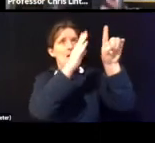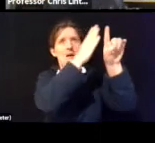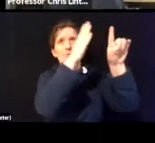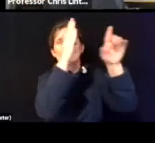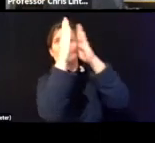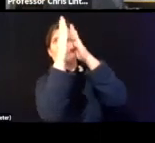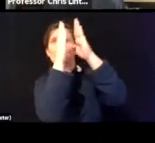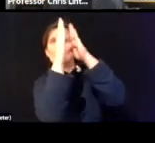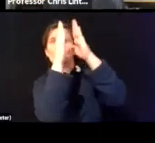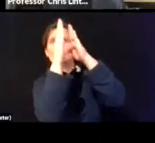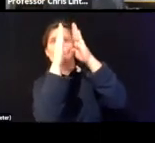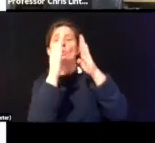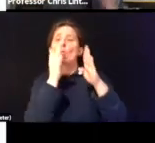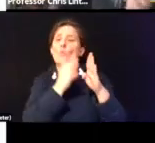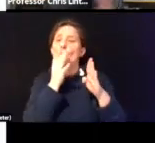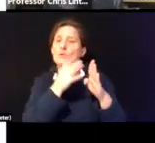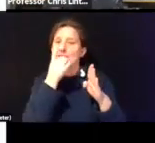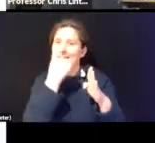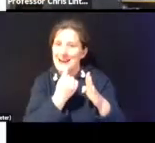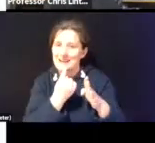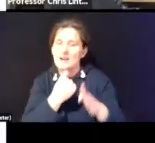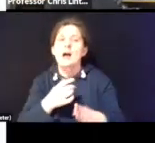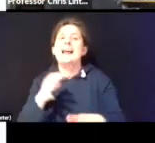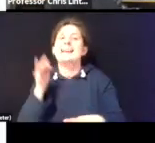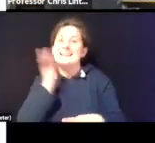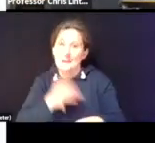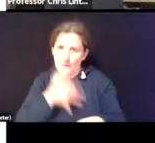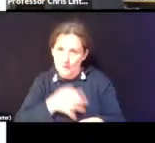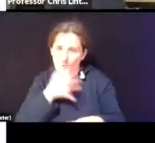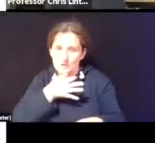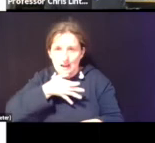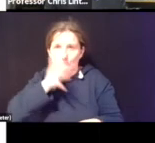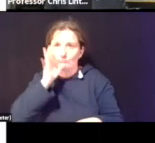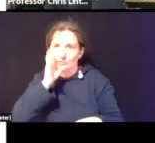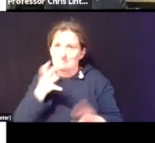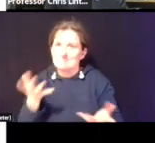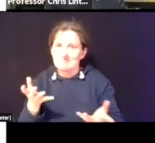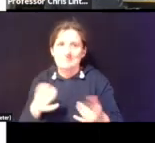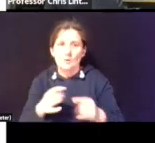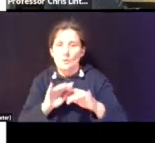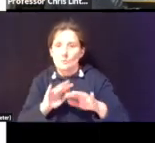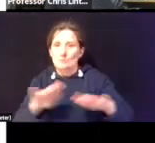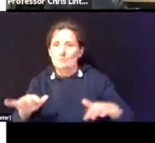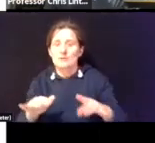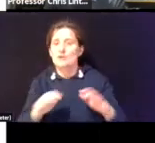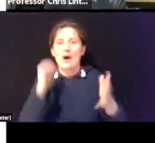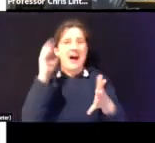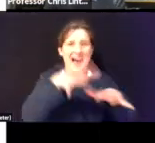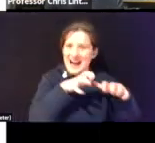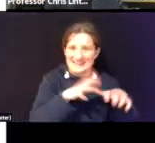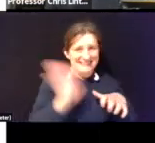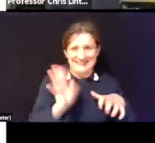defined as where liquid water could exist. So one good example is there's a nearby system called